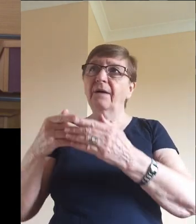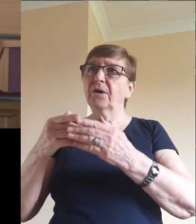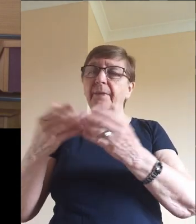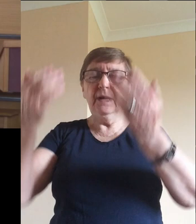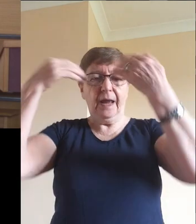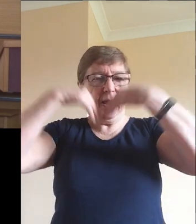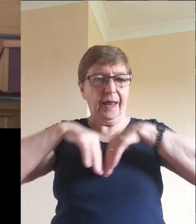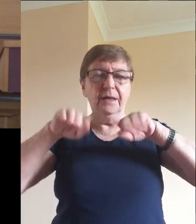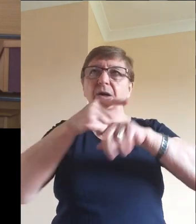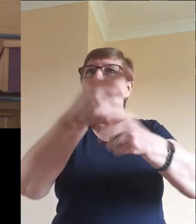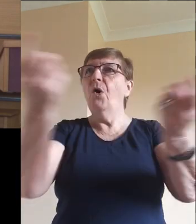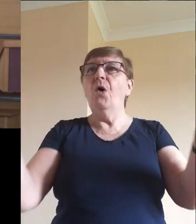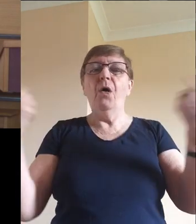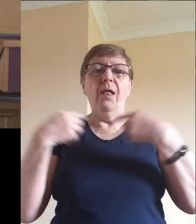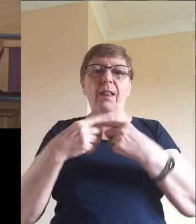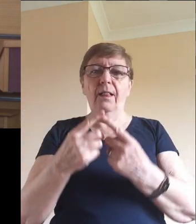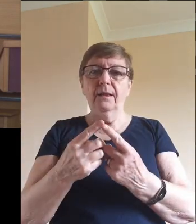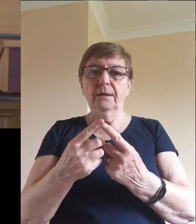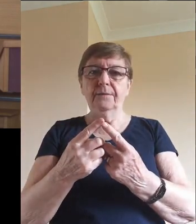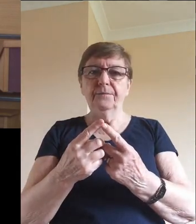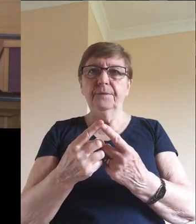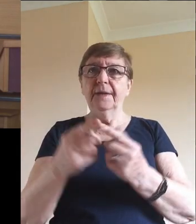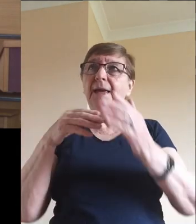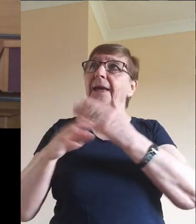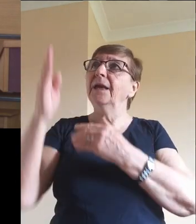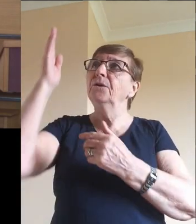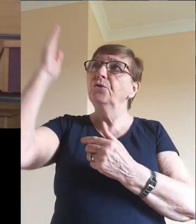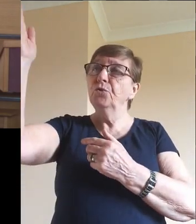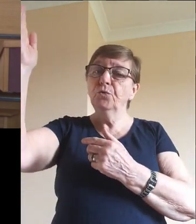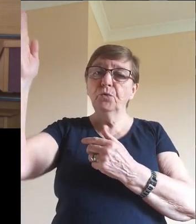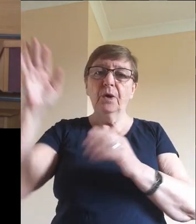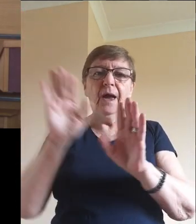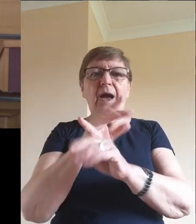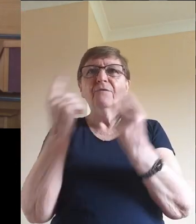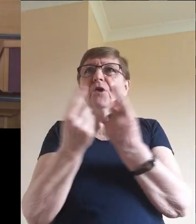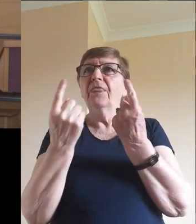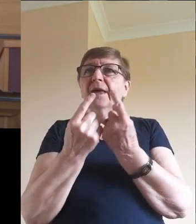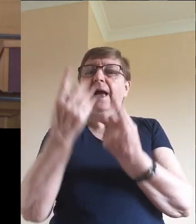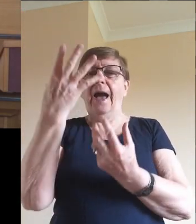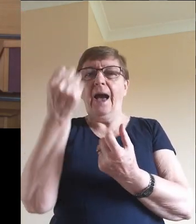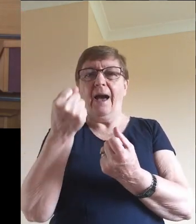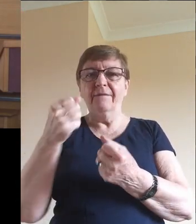all, and the one in whom all things have their being,